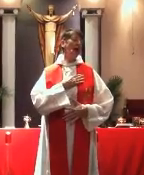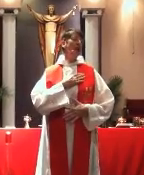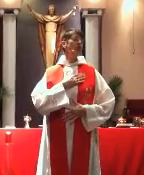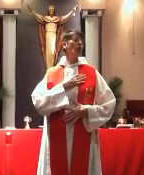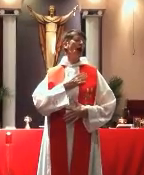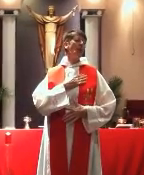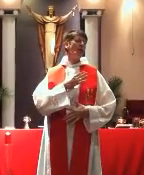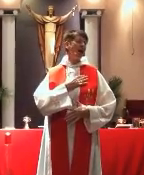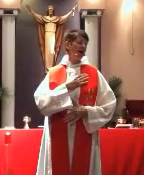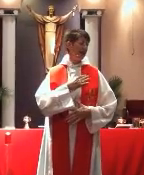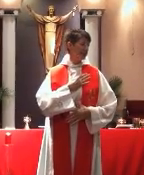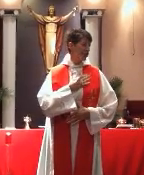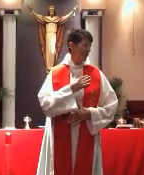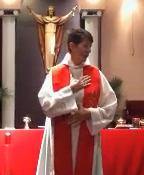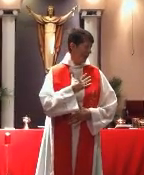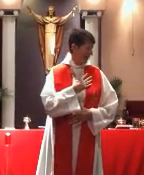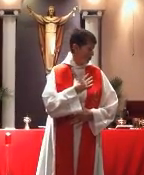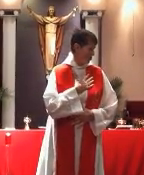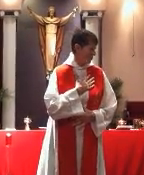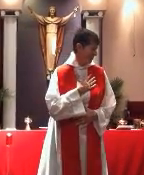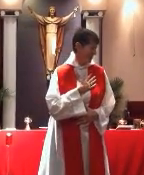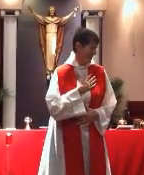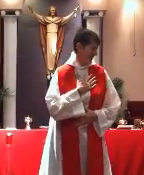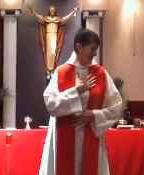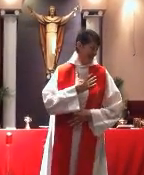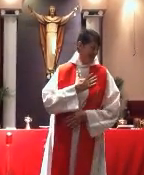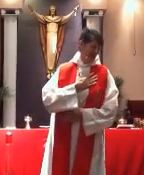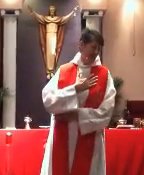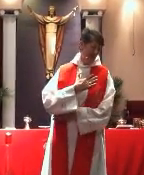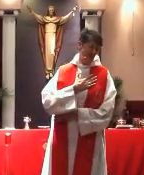a proud grandma in so many ways.